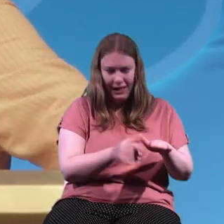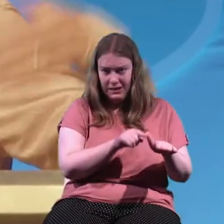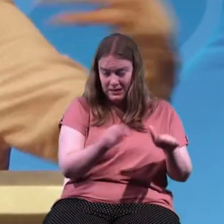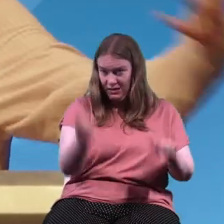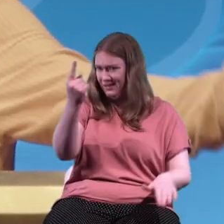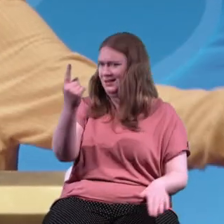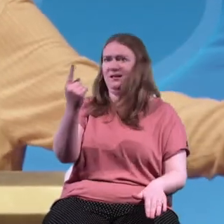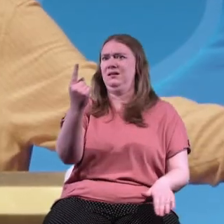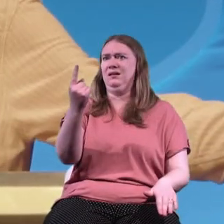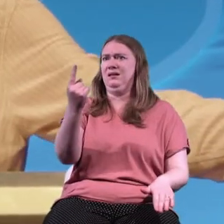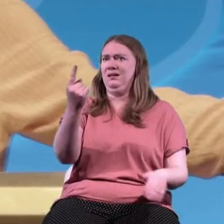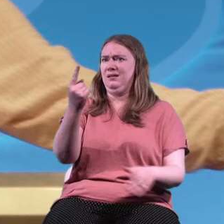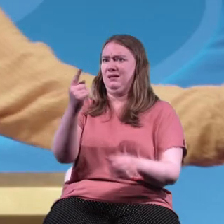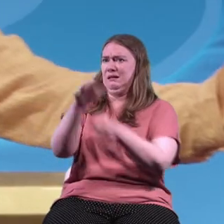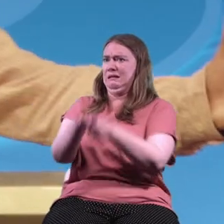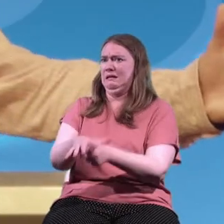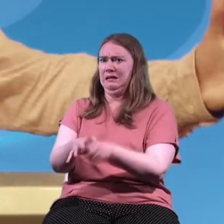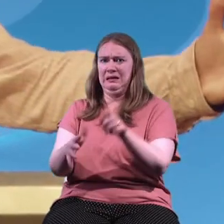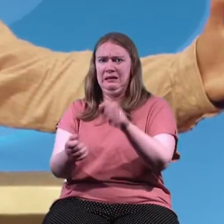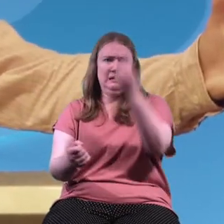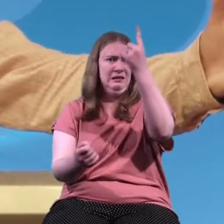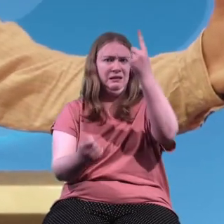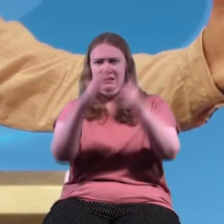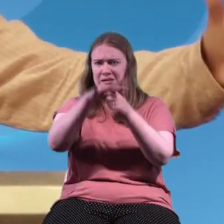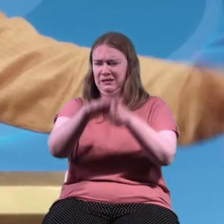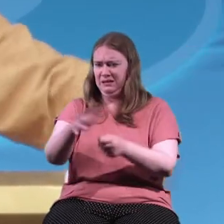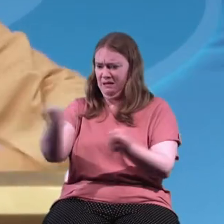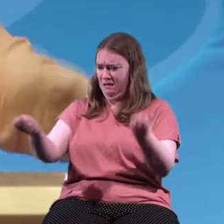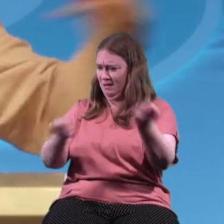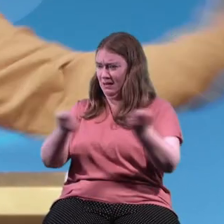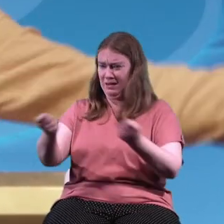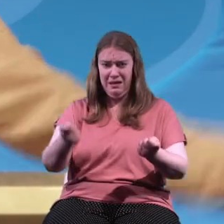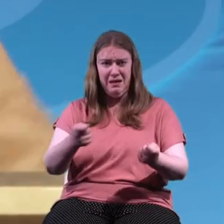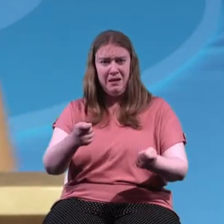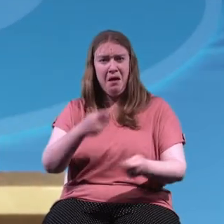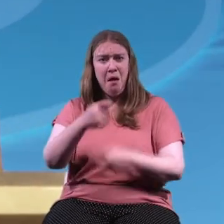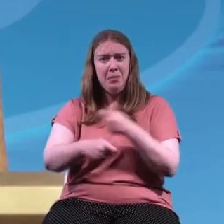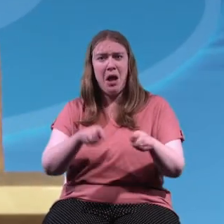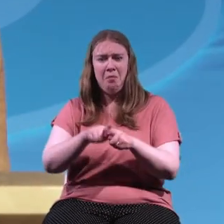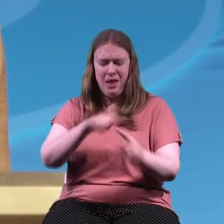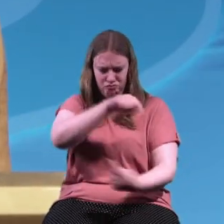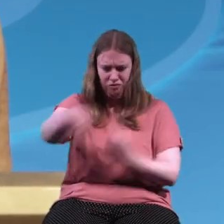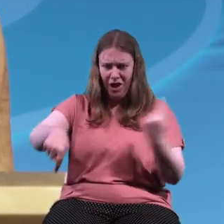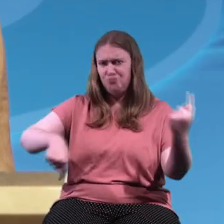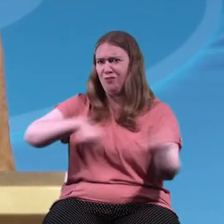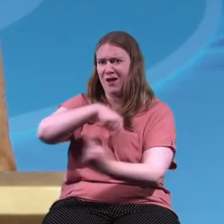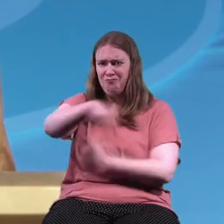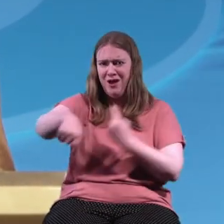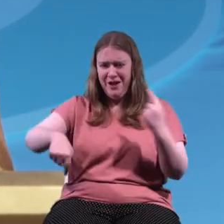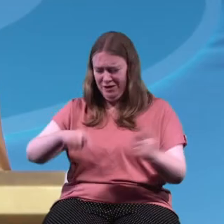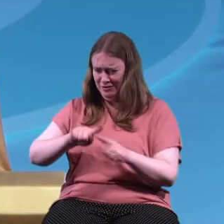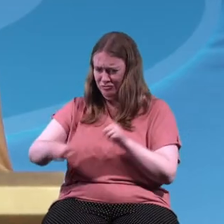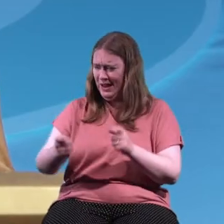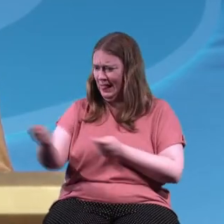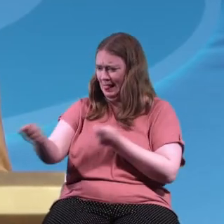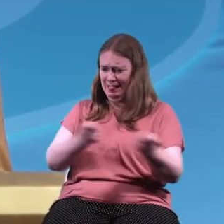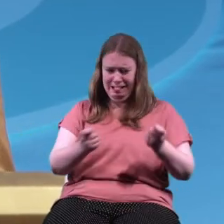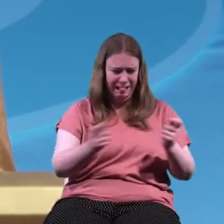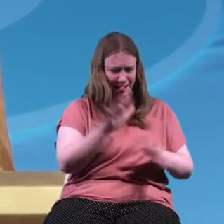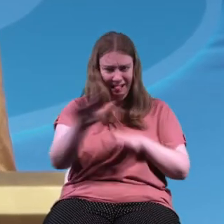then you are only as good as your last performance. We become like a dog chasing its tail.